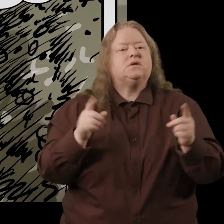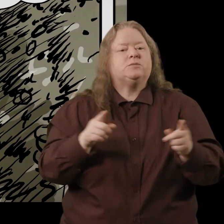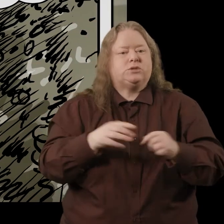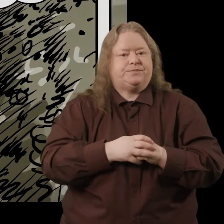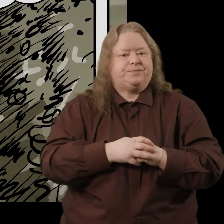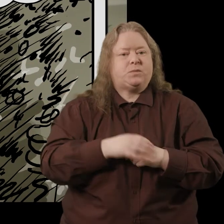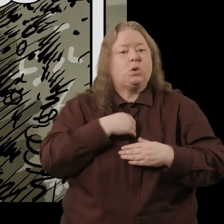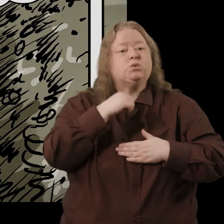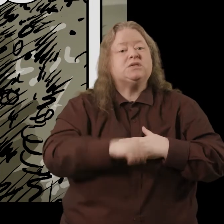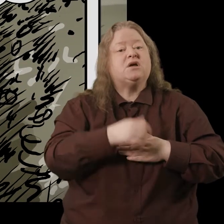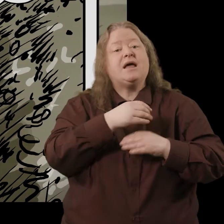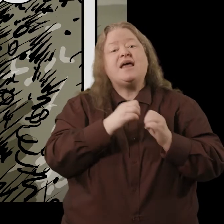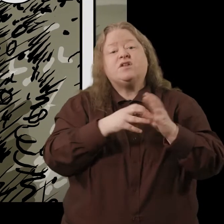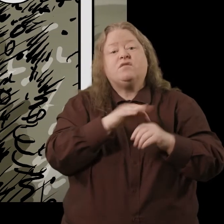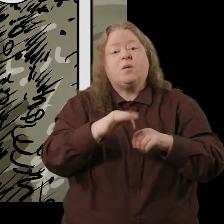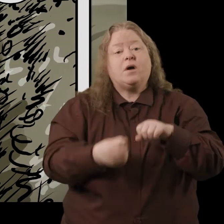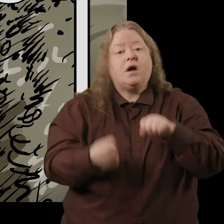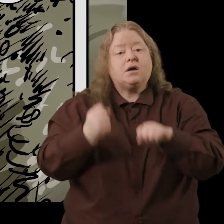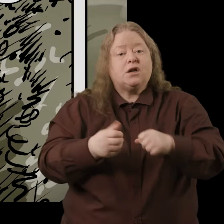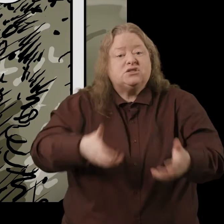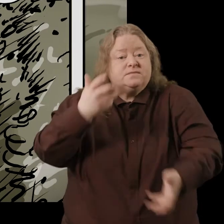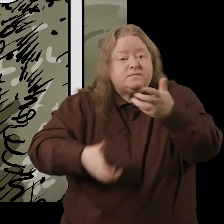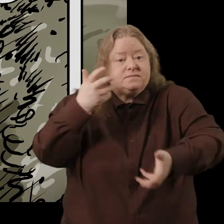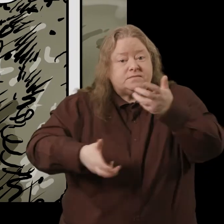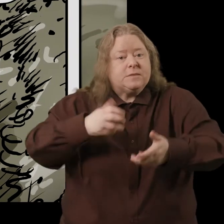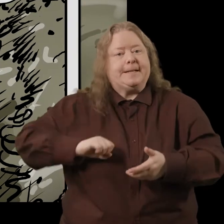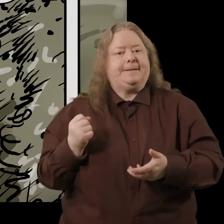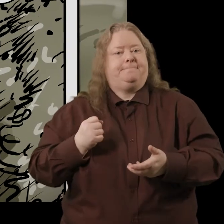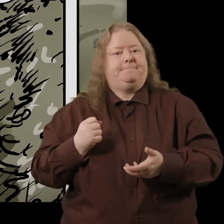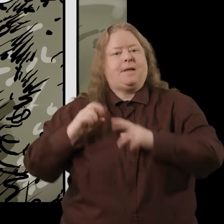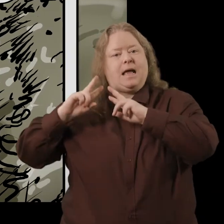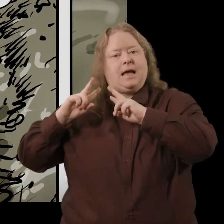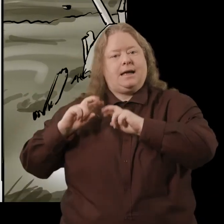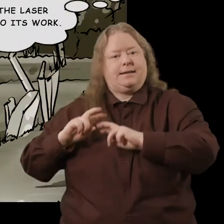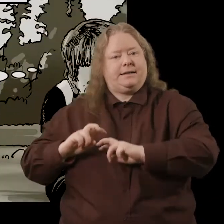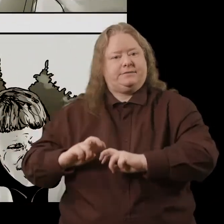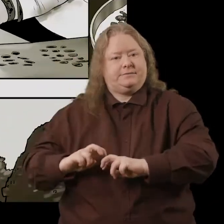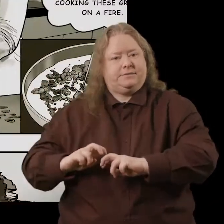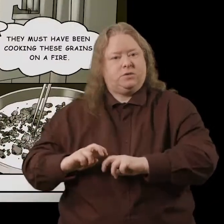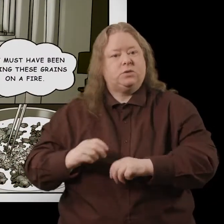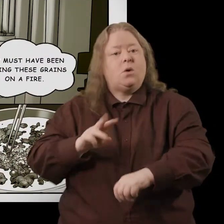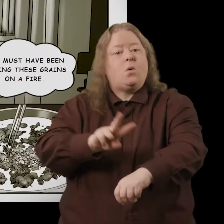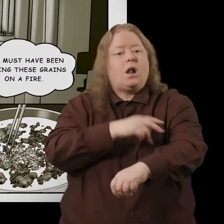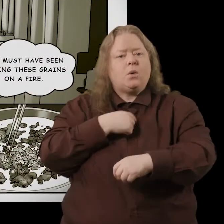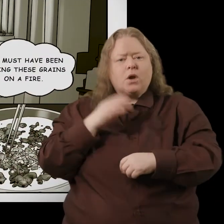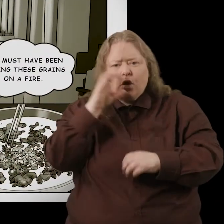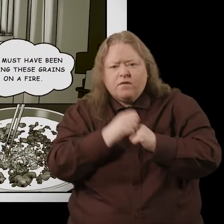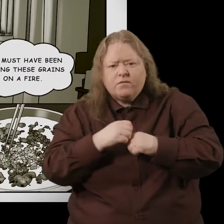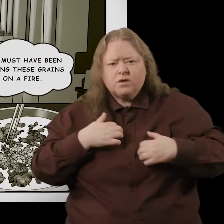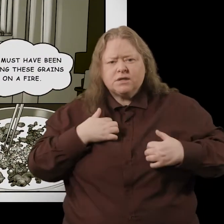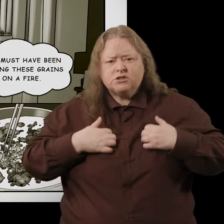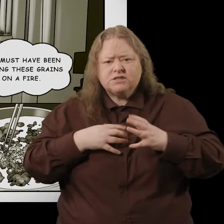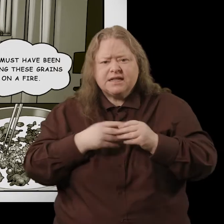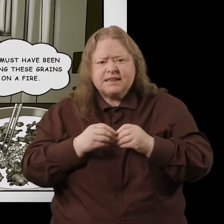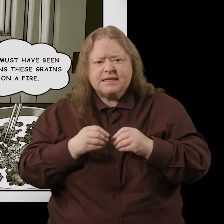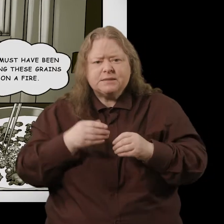Today, everything from the archaeology excavations is kept and analysed. So while we are looking for interesting objects